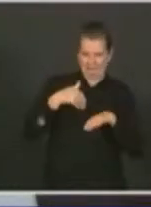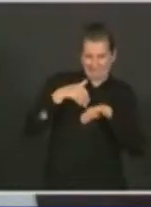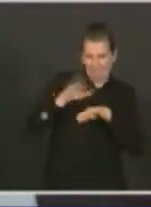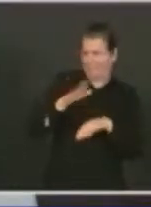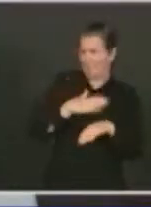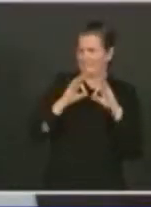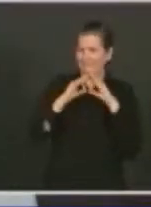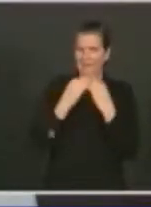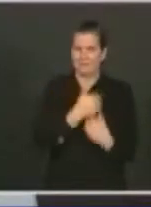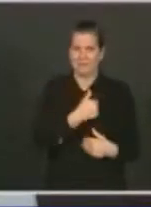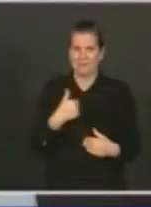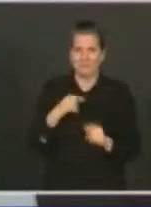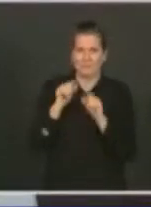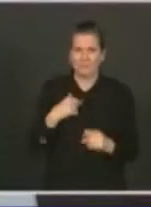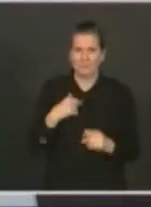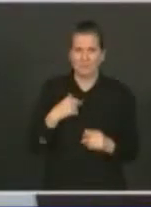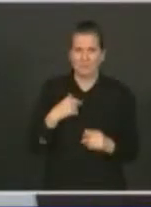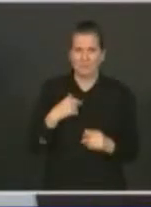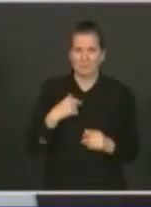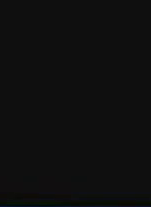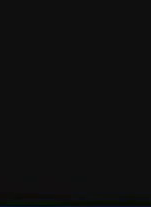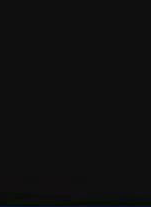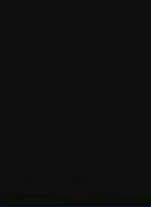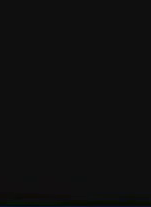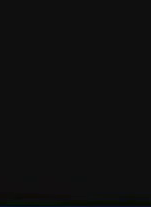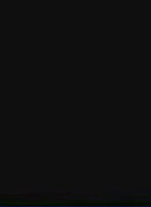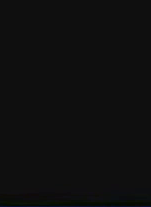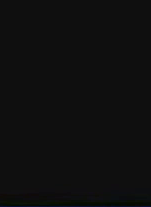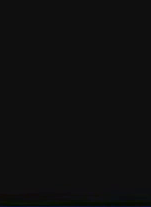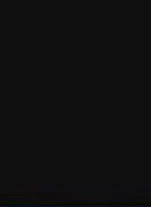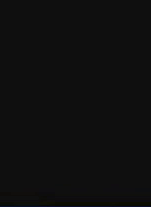about the systems in place